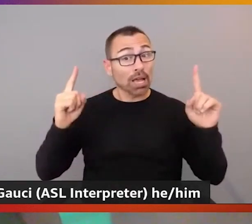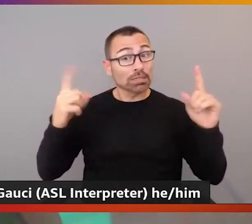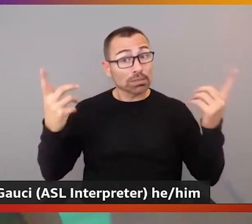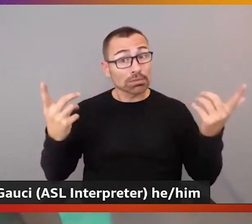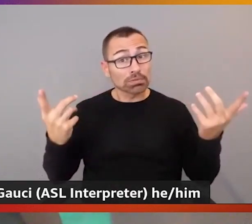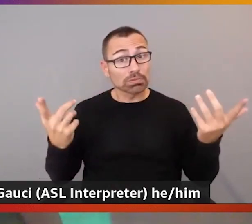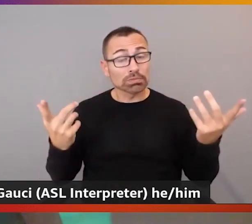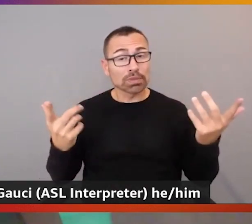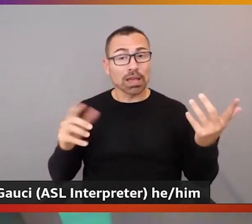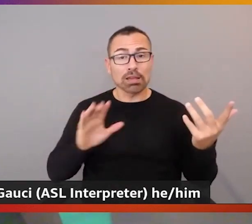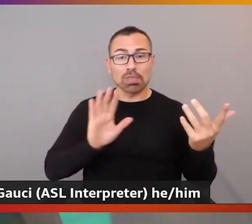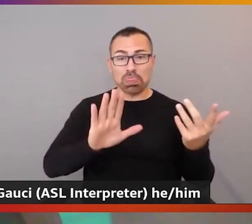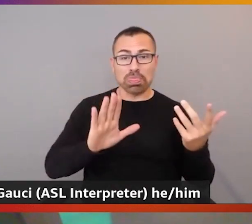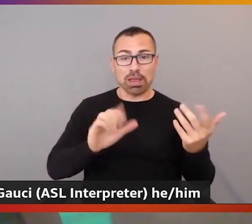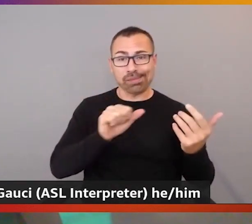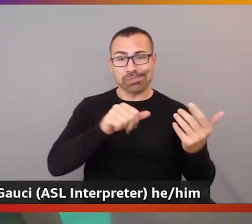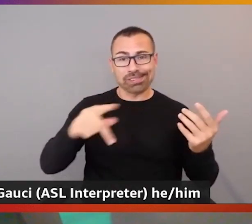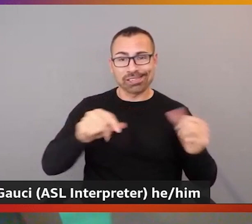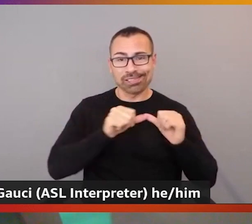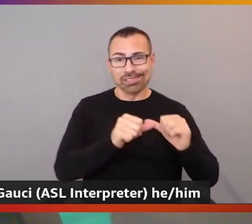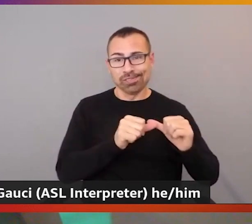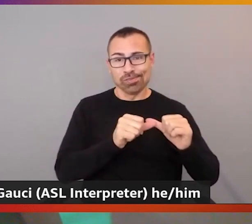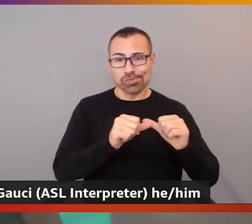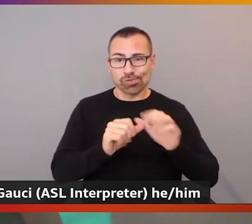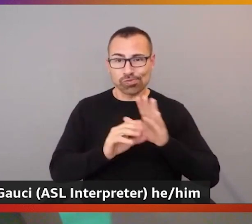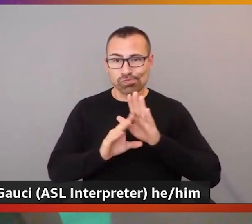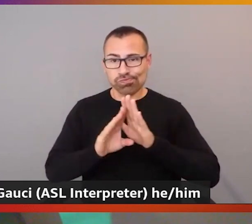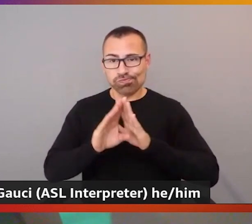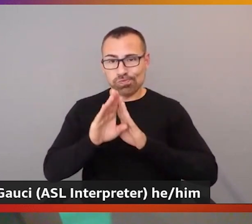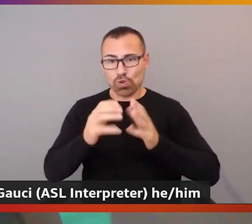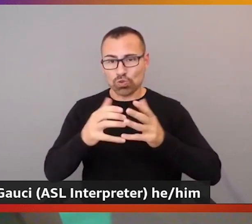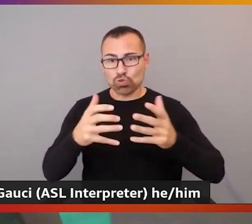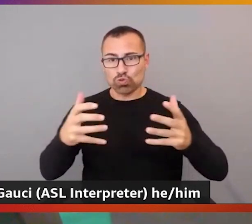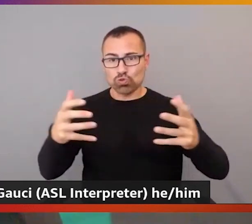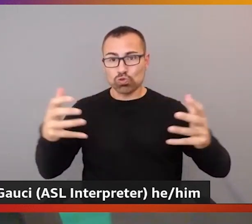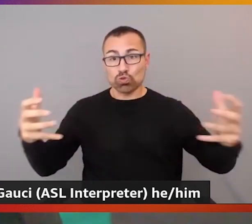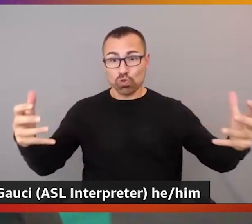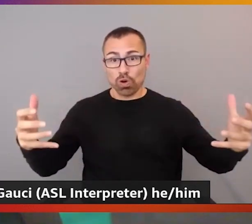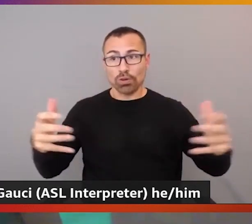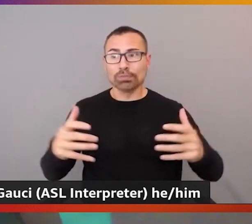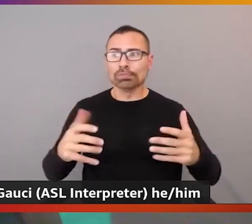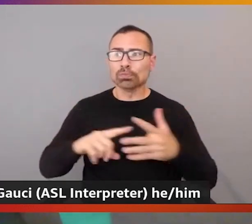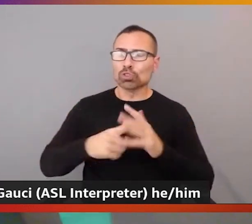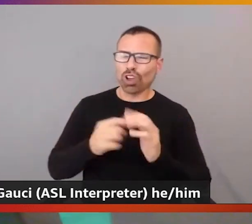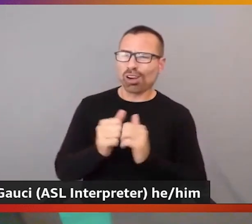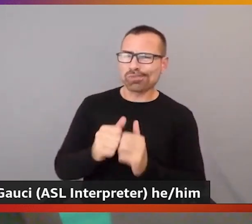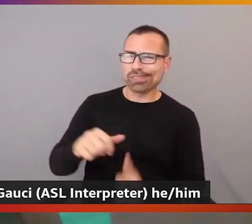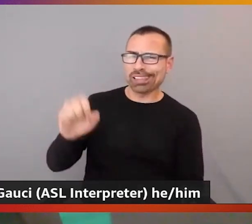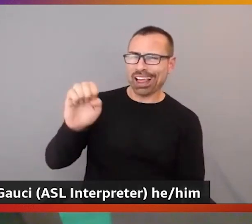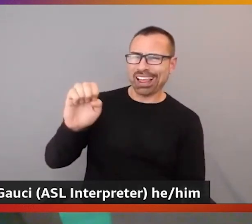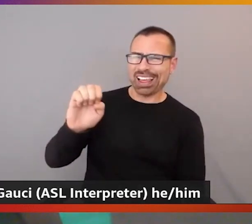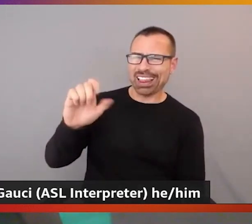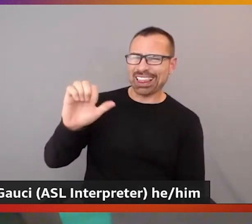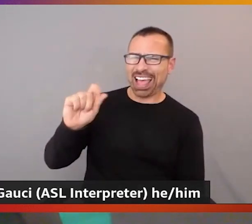their application grows in the future. I would say start off with elastic throughput, because